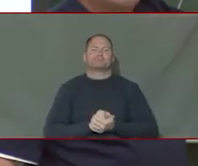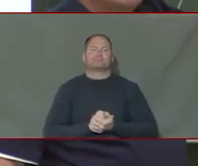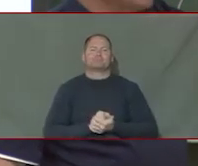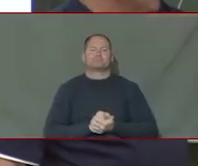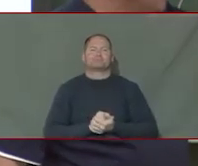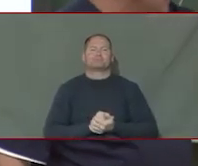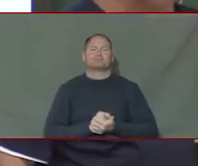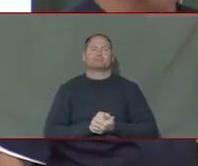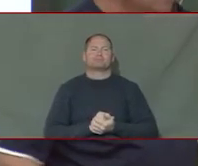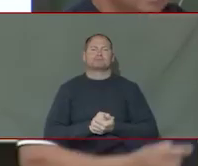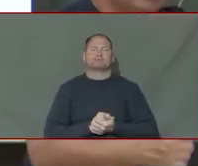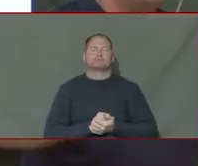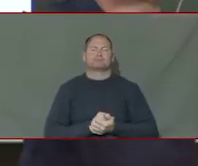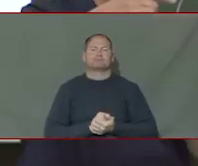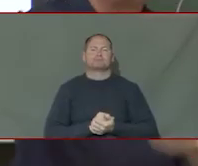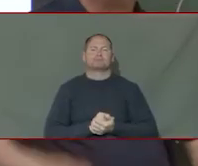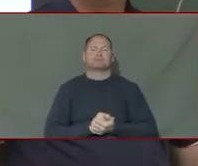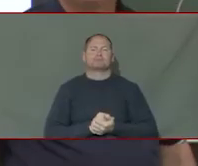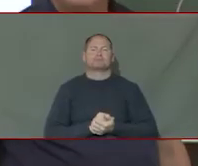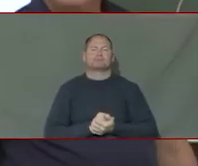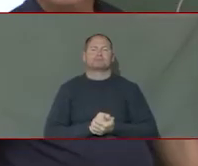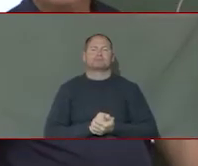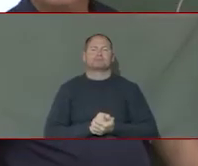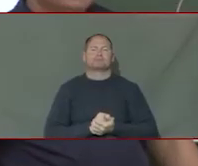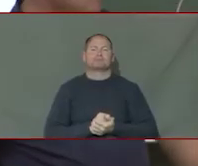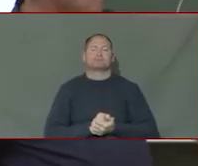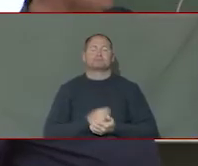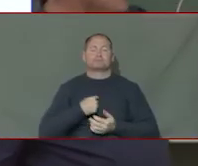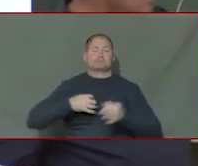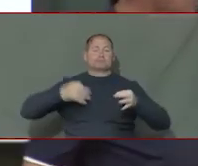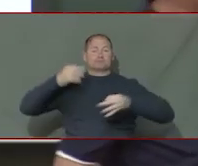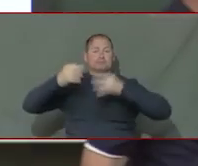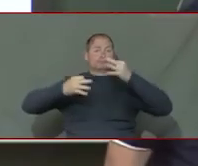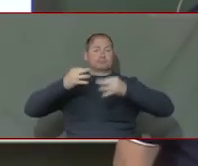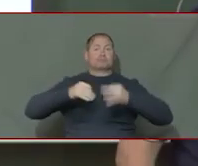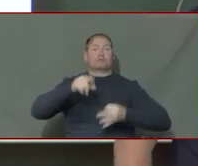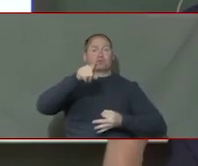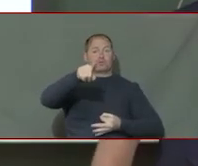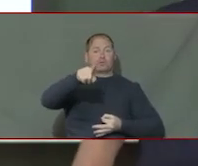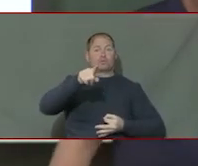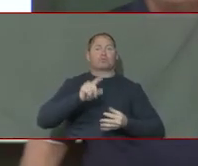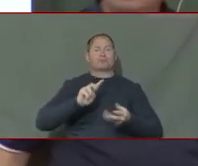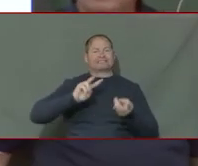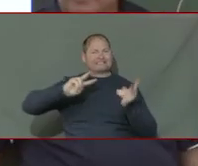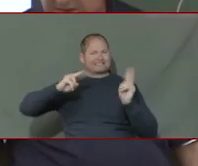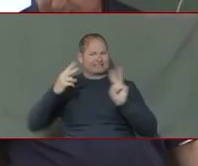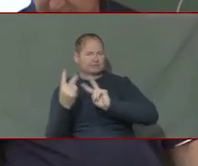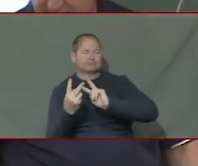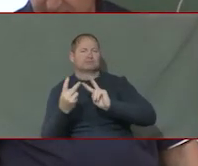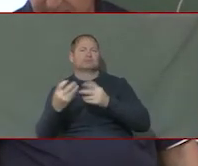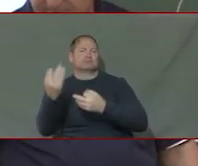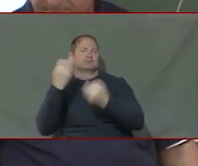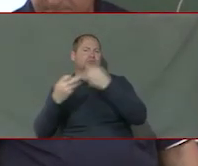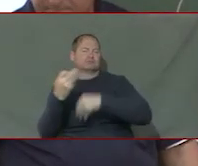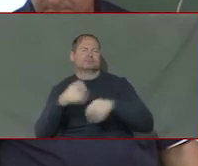Now you must just take what I've said here and just say the opposite, because he's not producing enough insulin. So what will